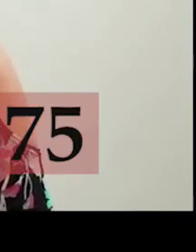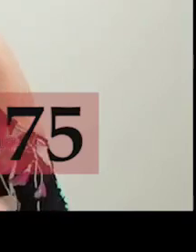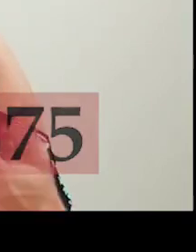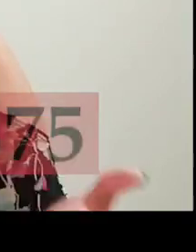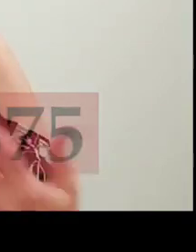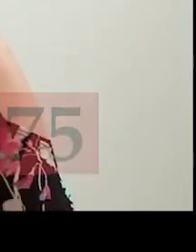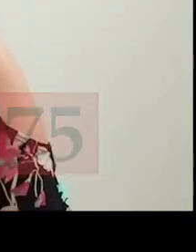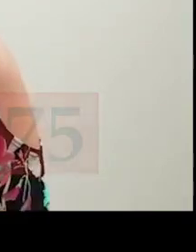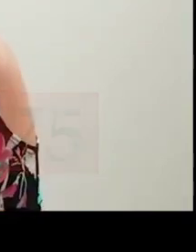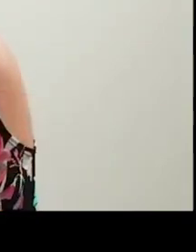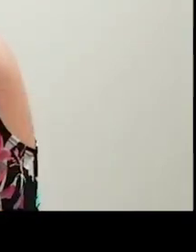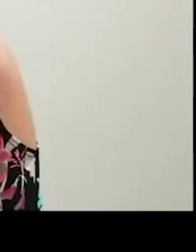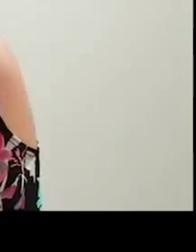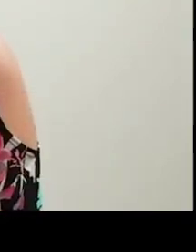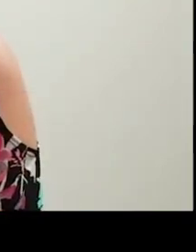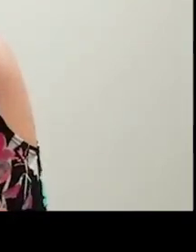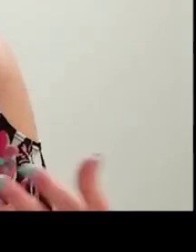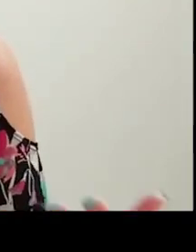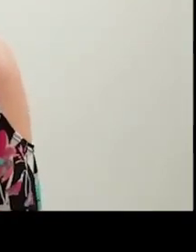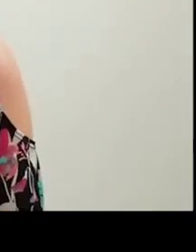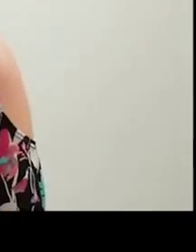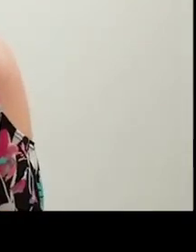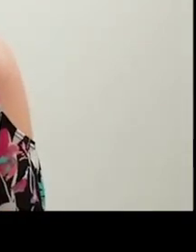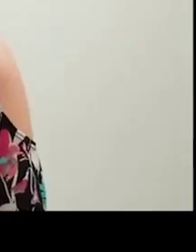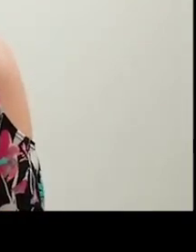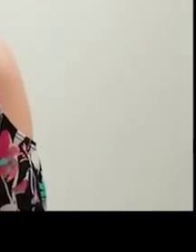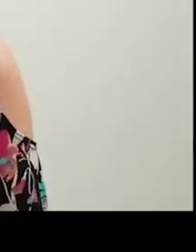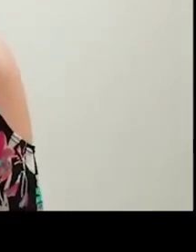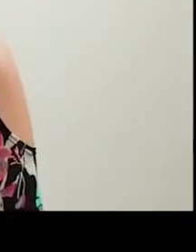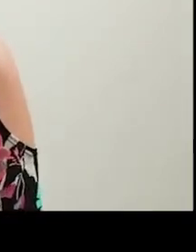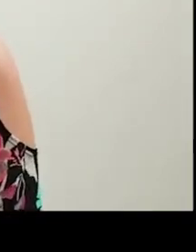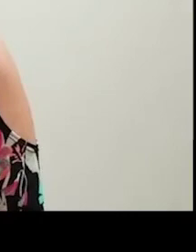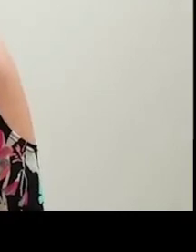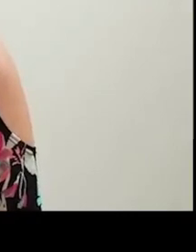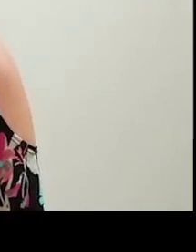205-753-1875. And again, thanks for joining the exciting Eden